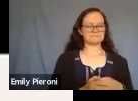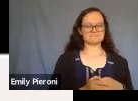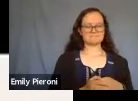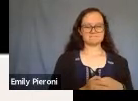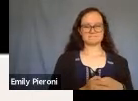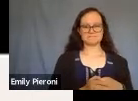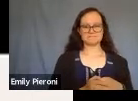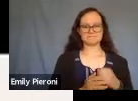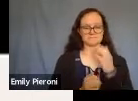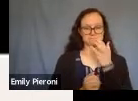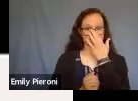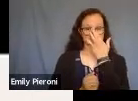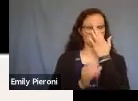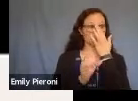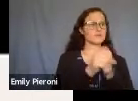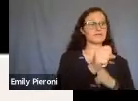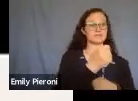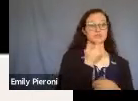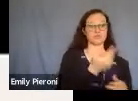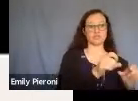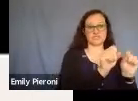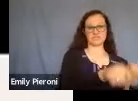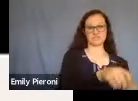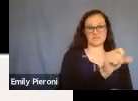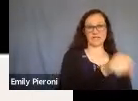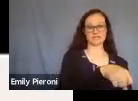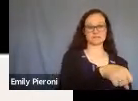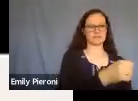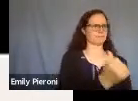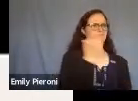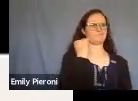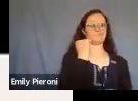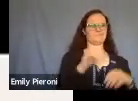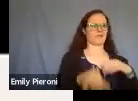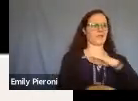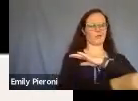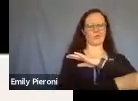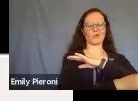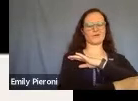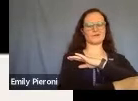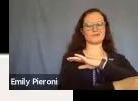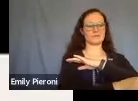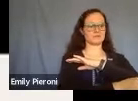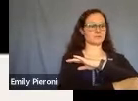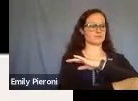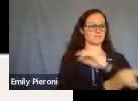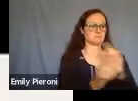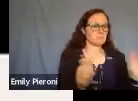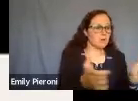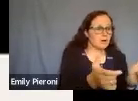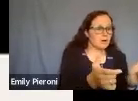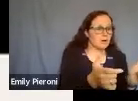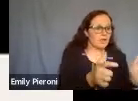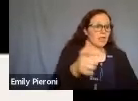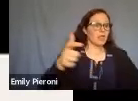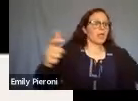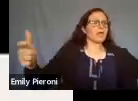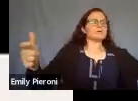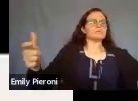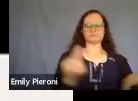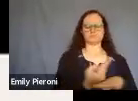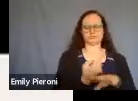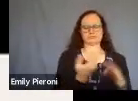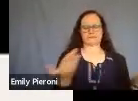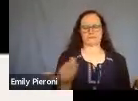yes, it's a good system. And backyard all the way up to large scale are using them here.